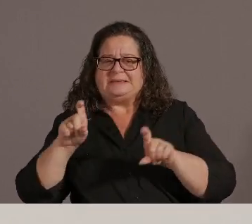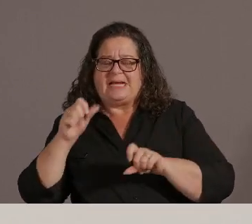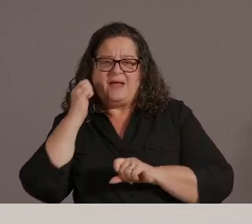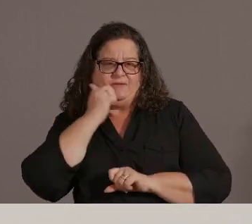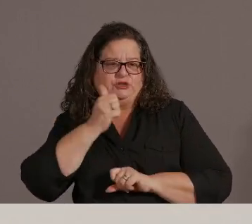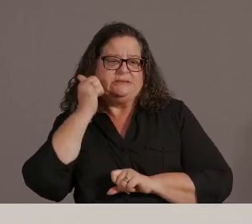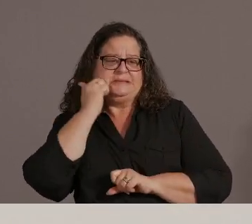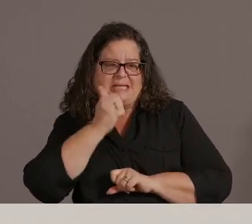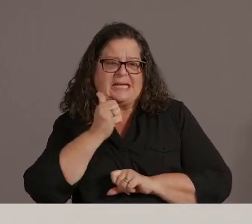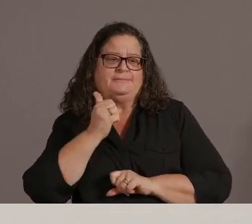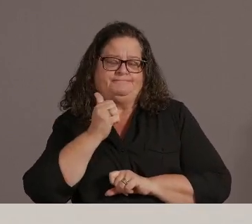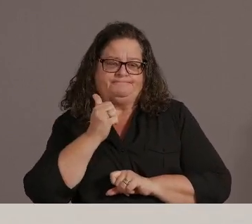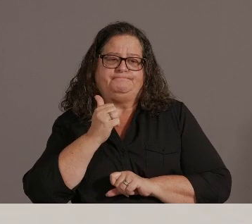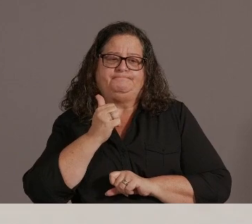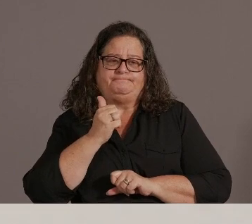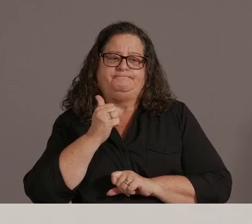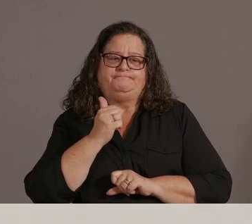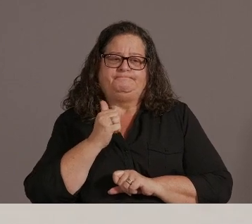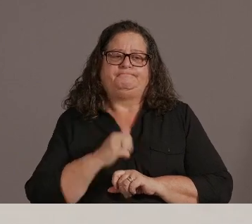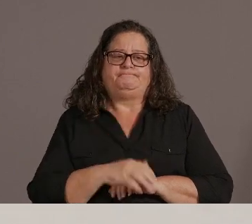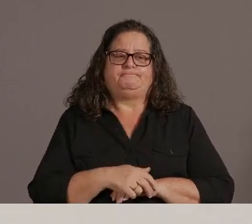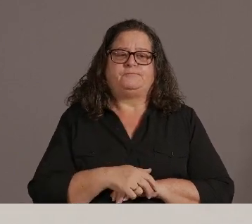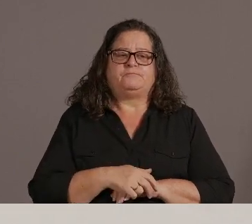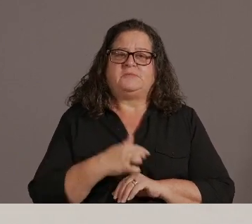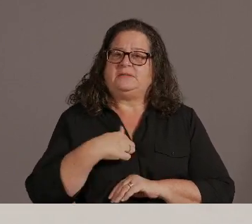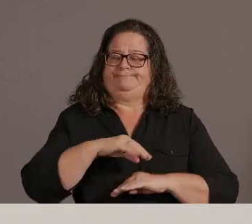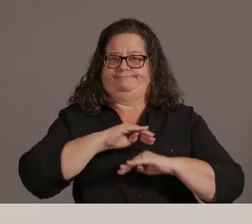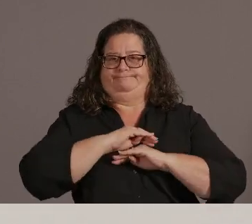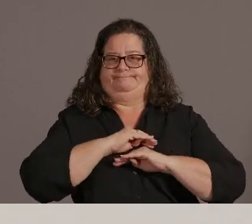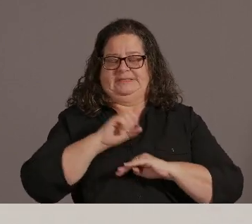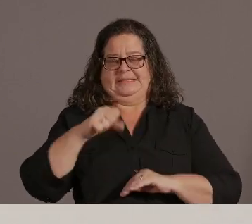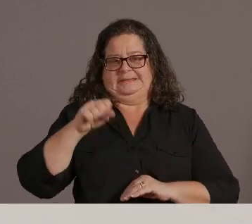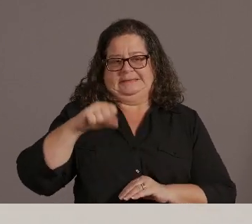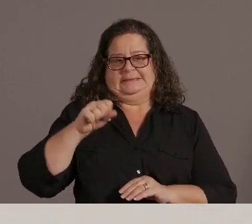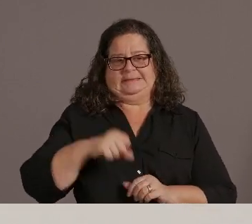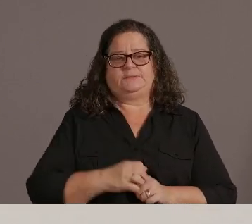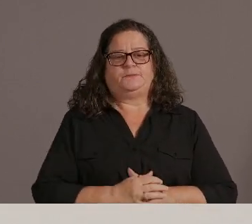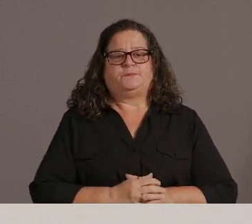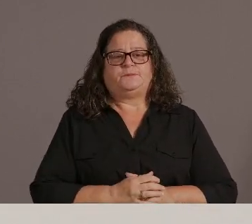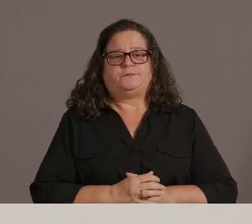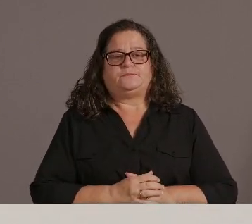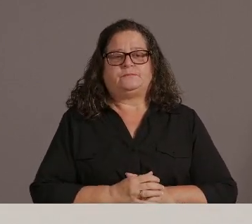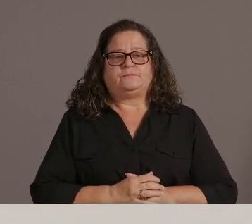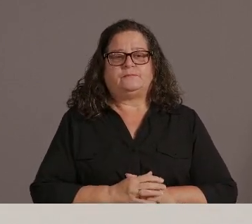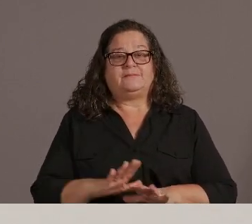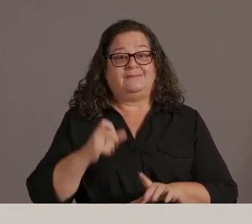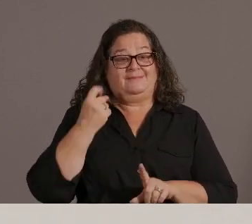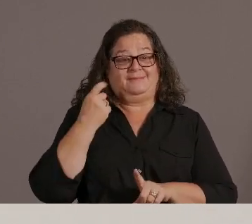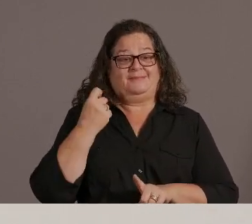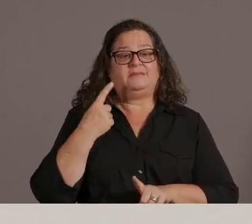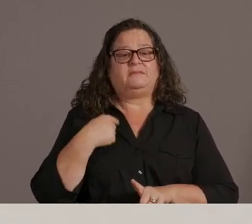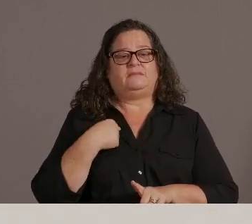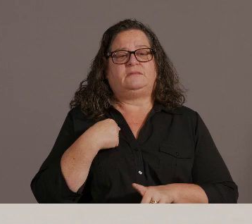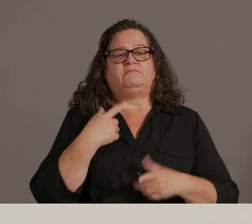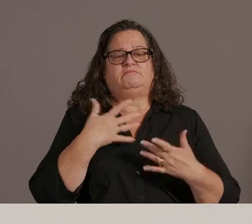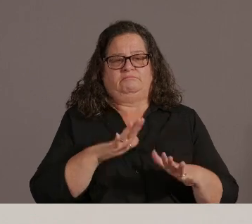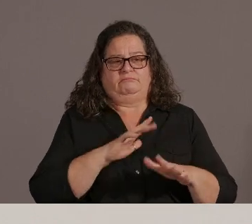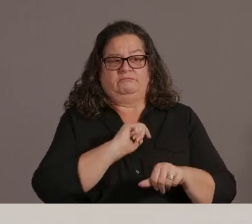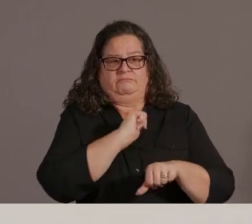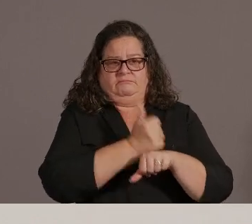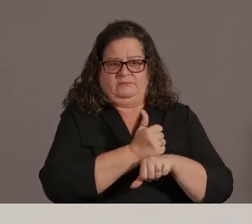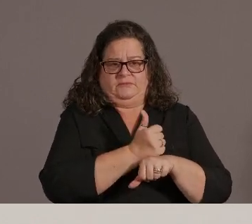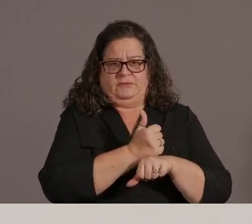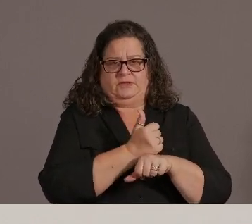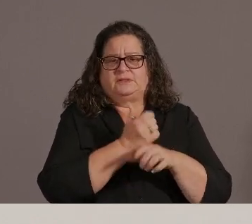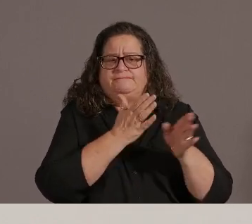day. So we're comfortable with the level of testing. We do have a strategy that randomly selects, or